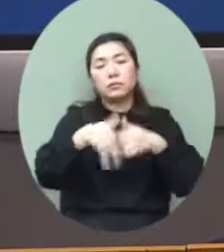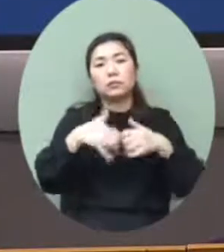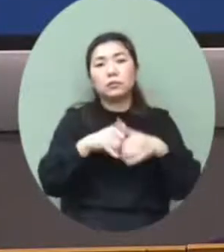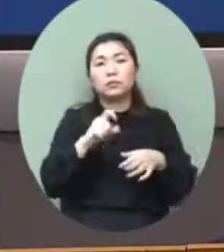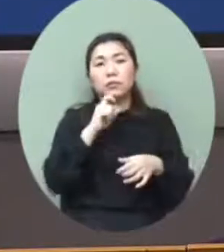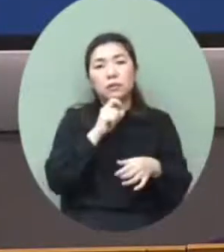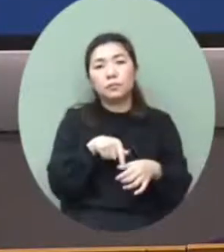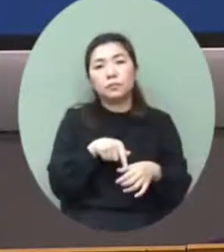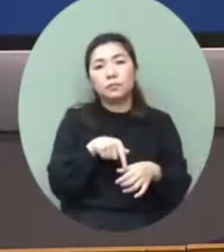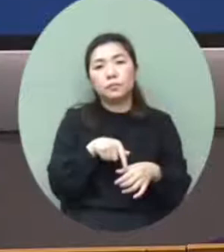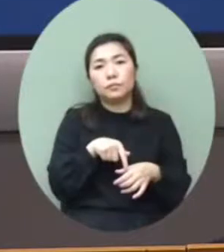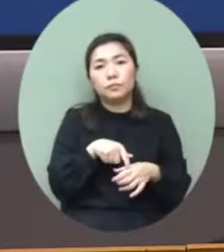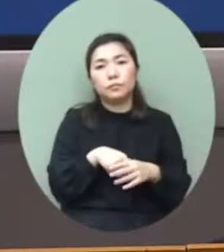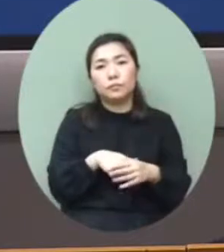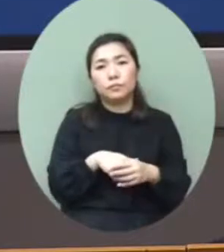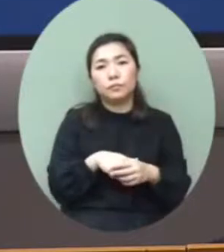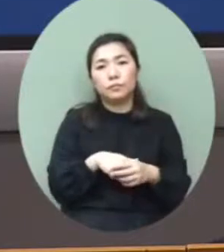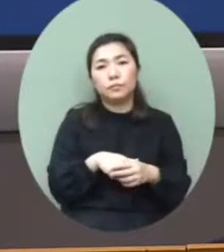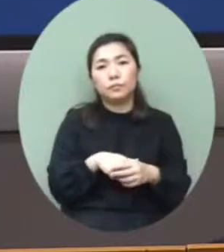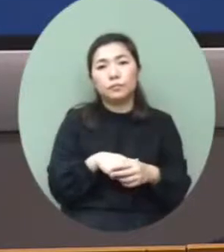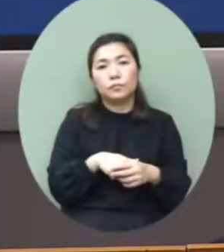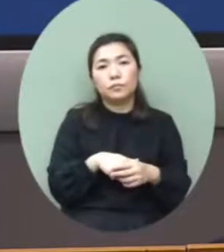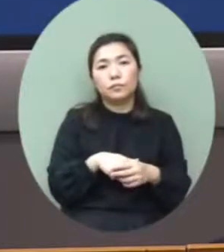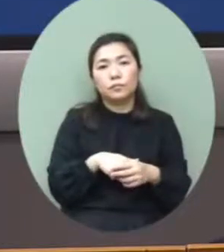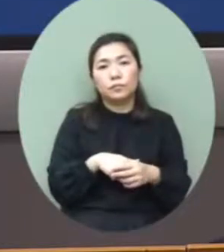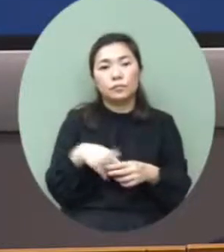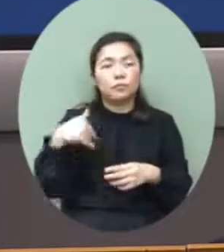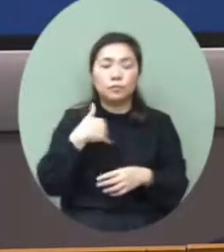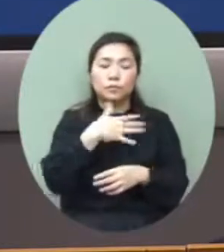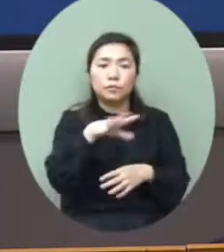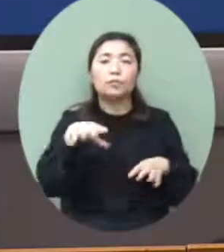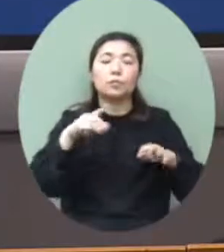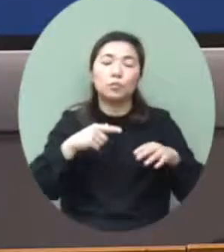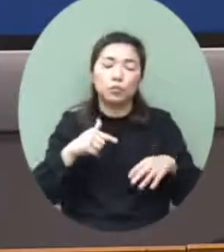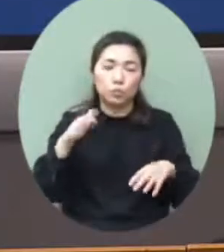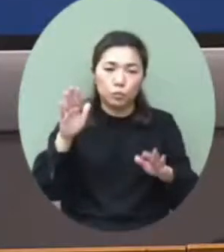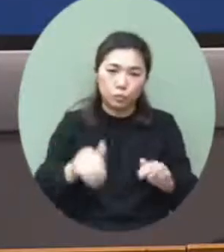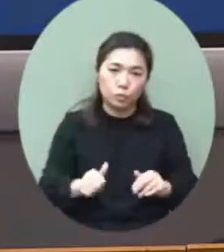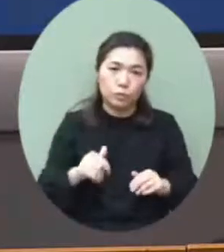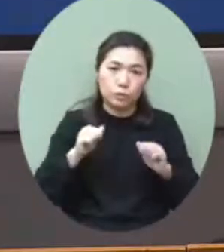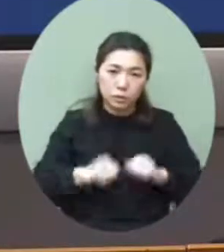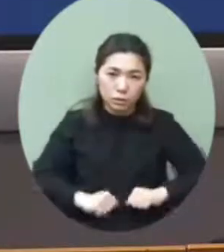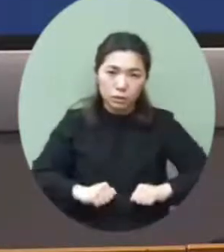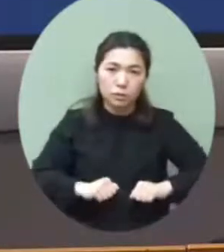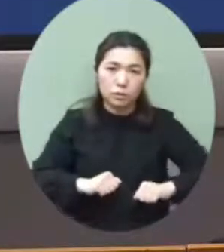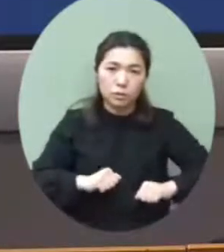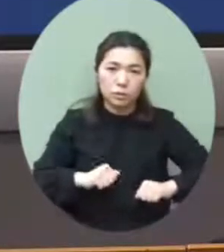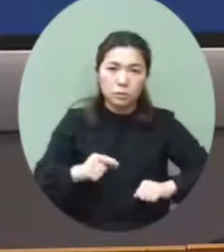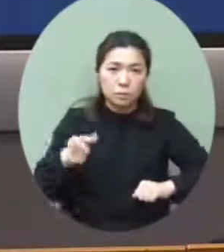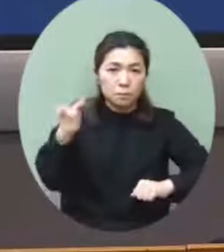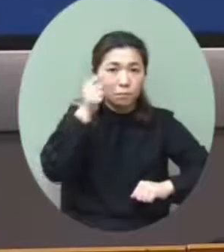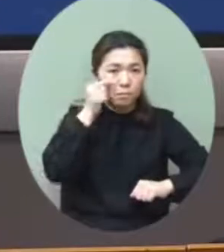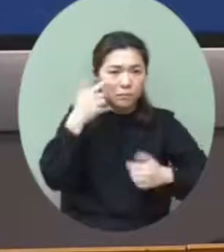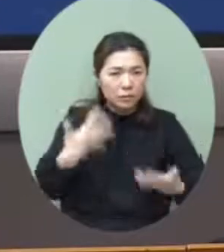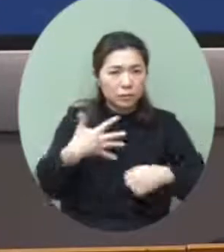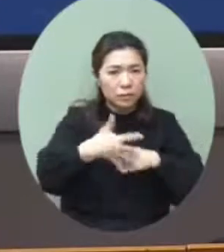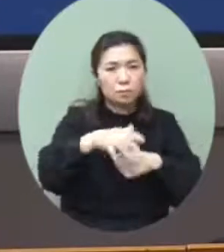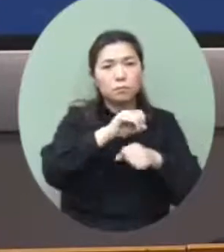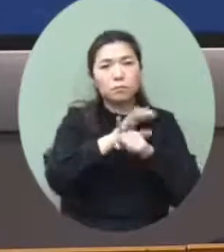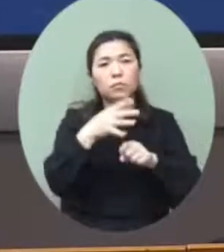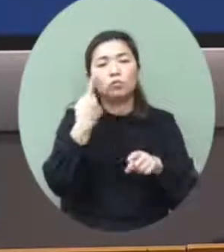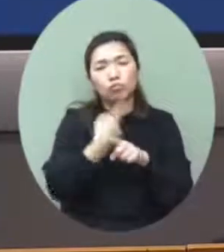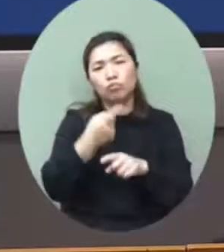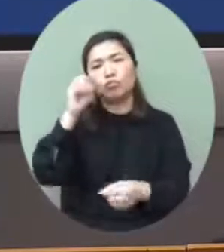review our experience in this round and decide on how Hong Kong should tackle a future